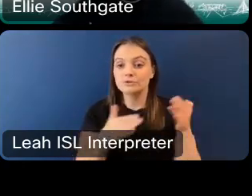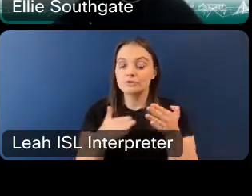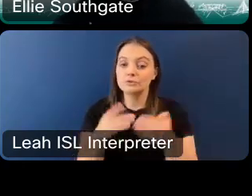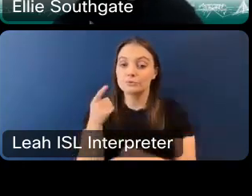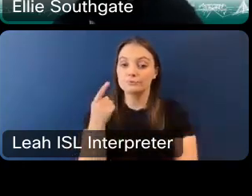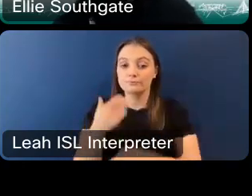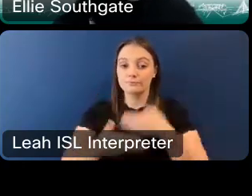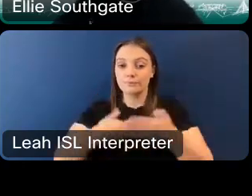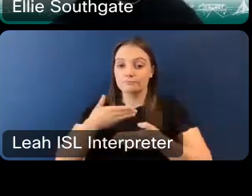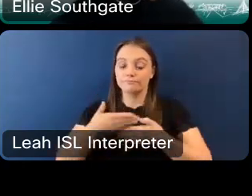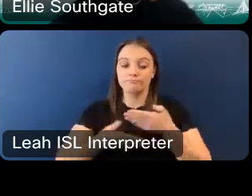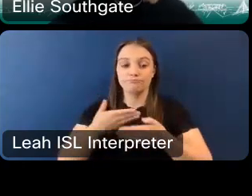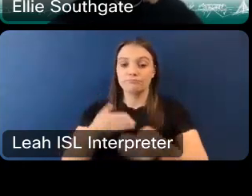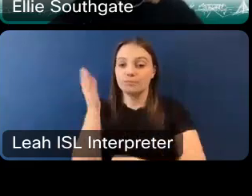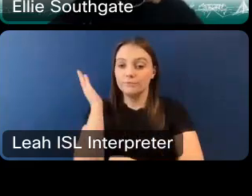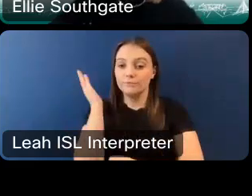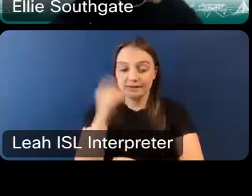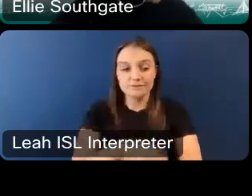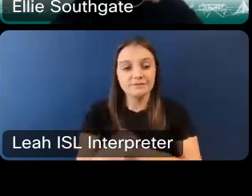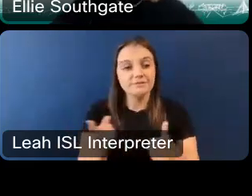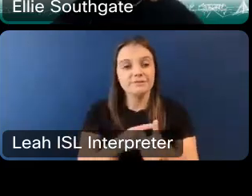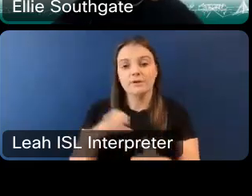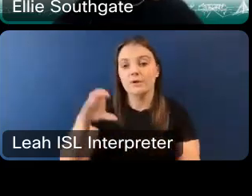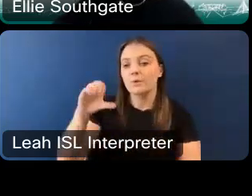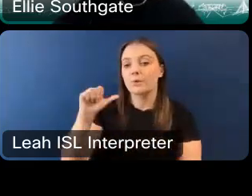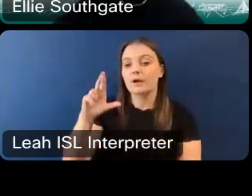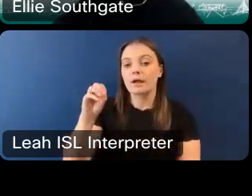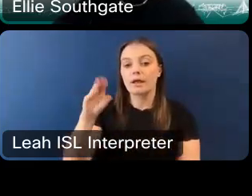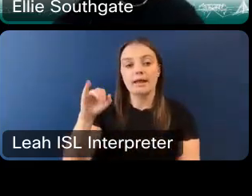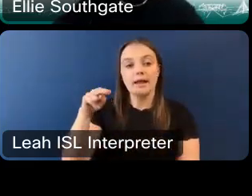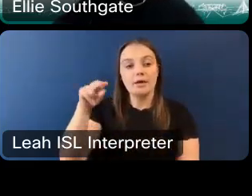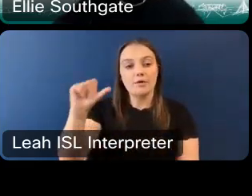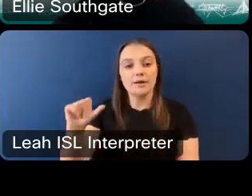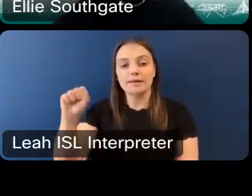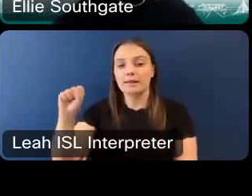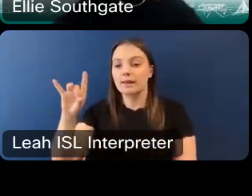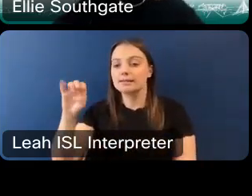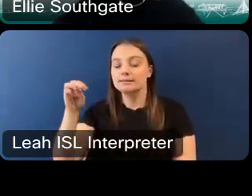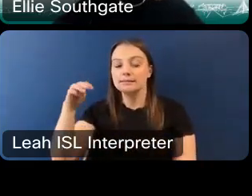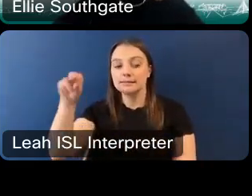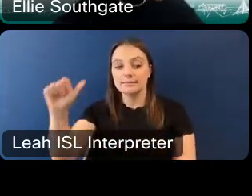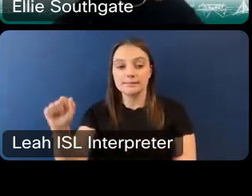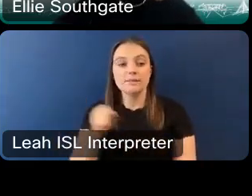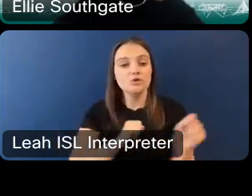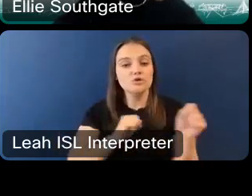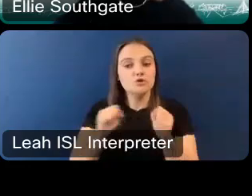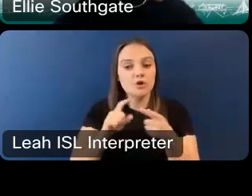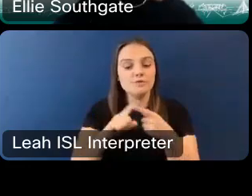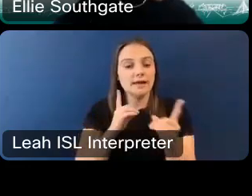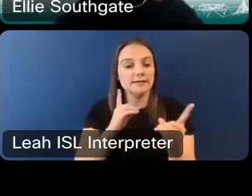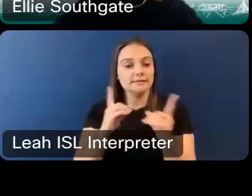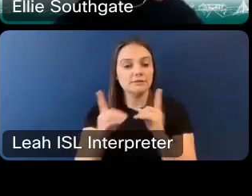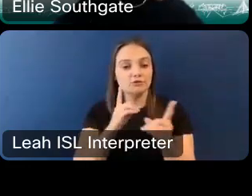presenters. We have Carolina Skemas, who is a service and interaction designer, both with